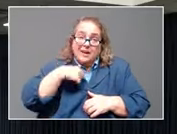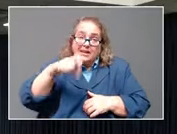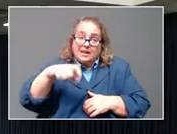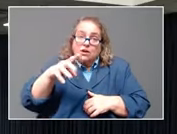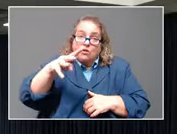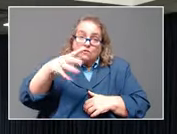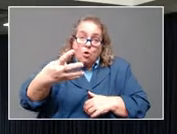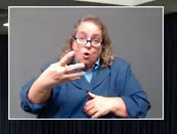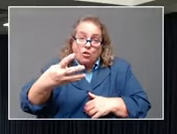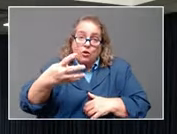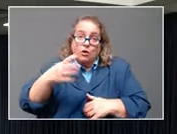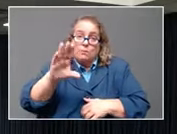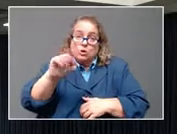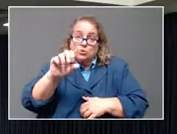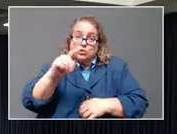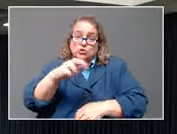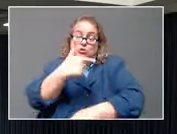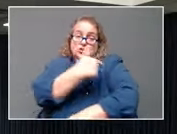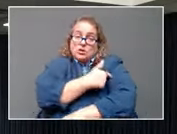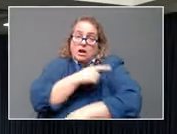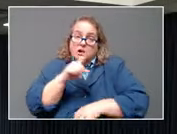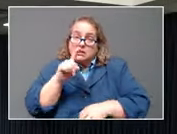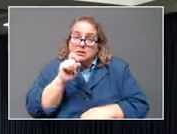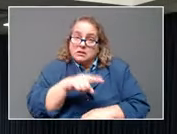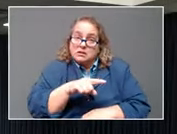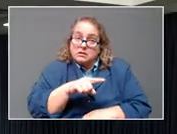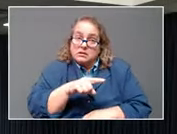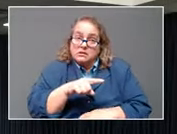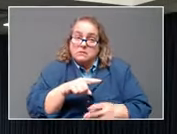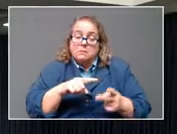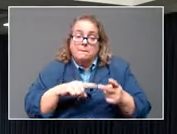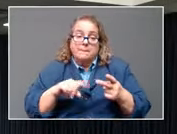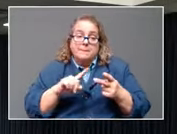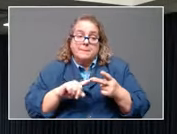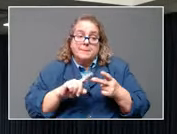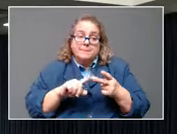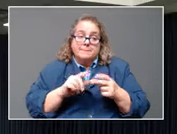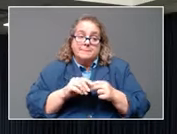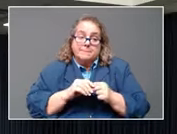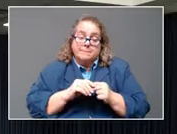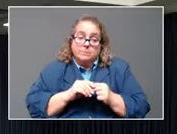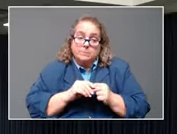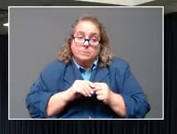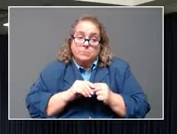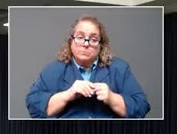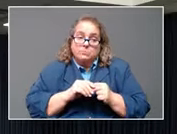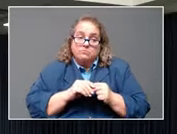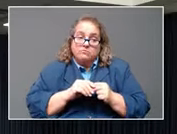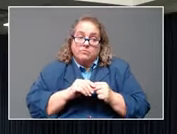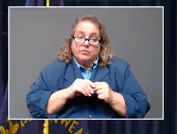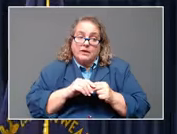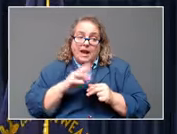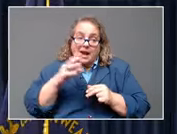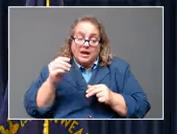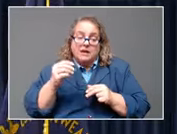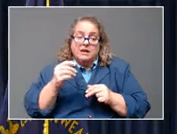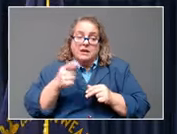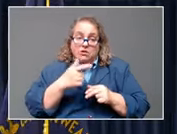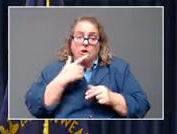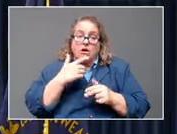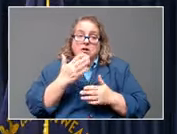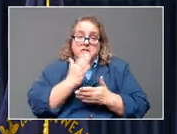blood shortage crisis the Red Cross has declared, which has renewed calls for the FDA to lift